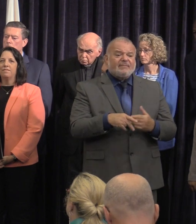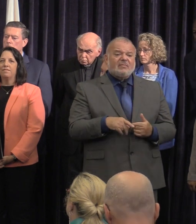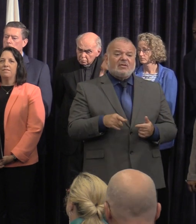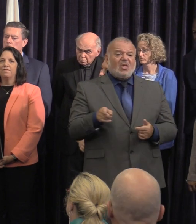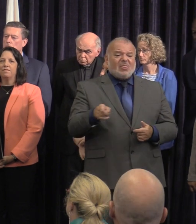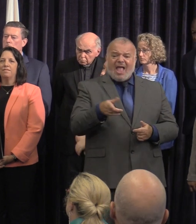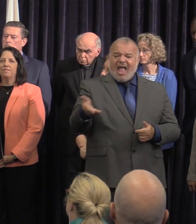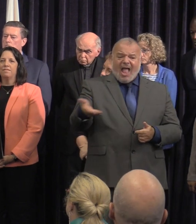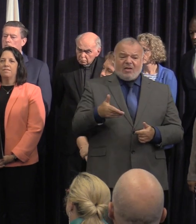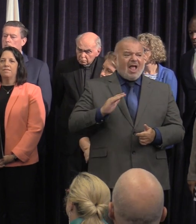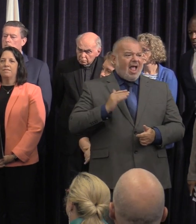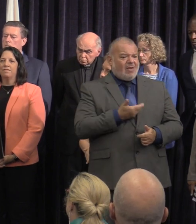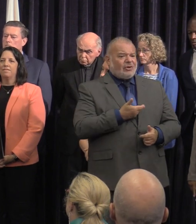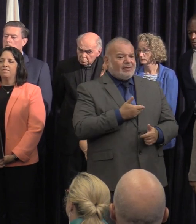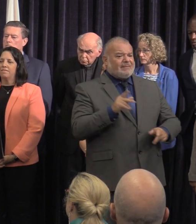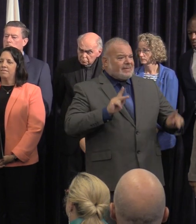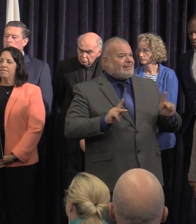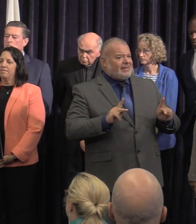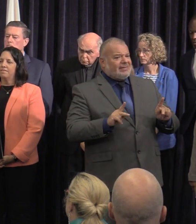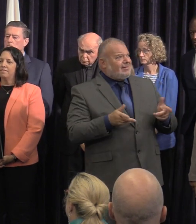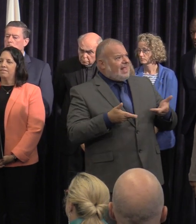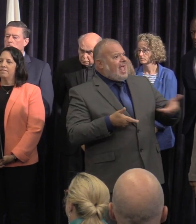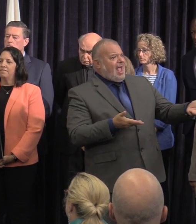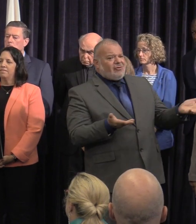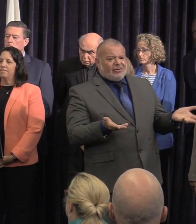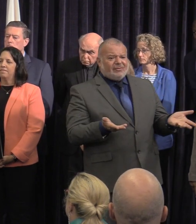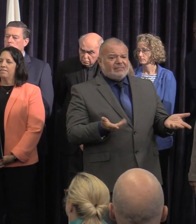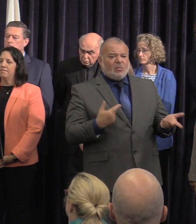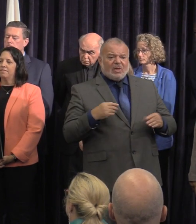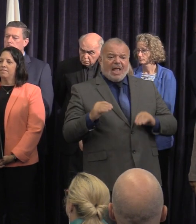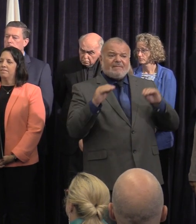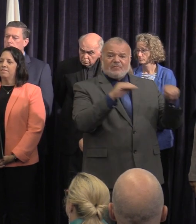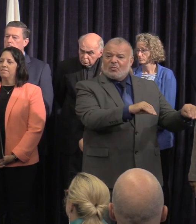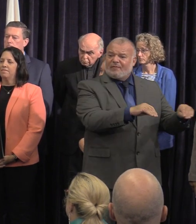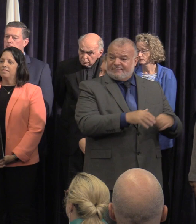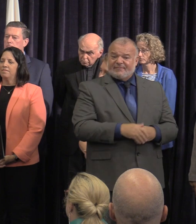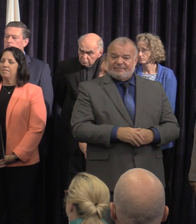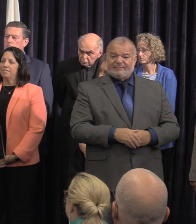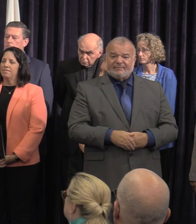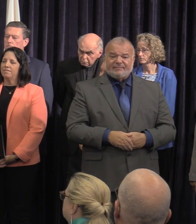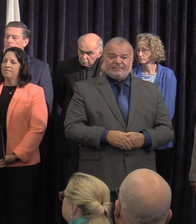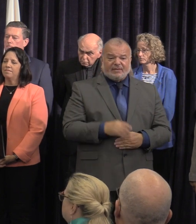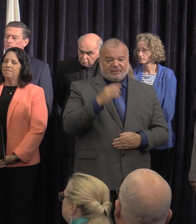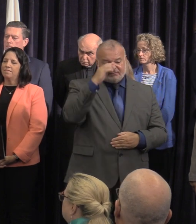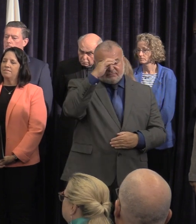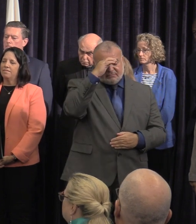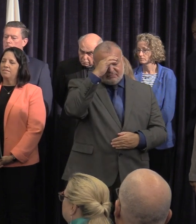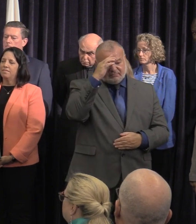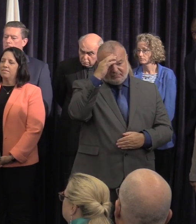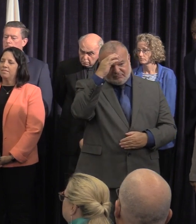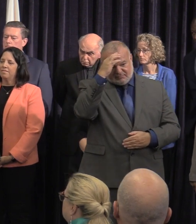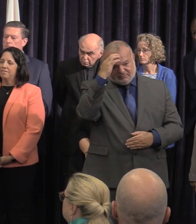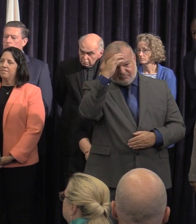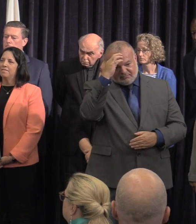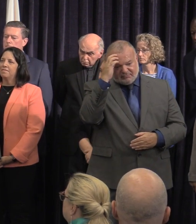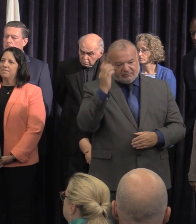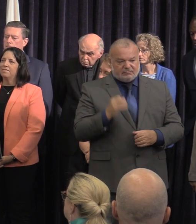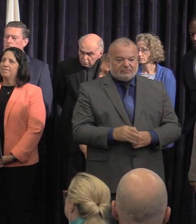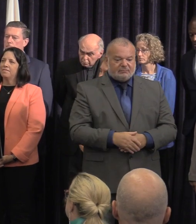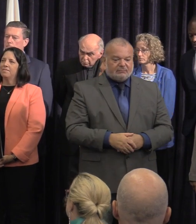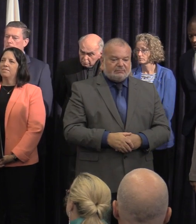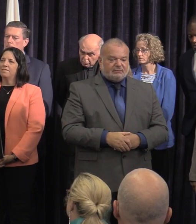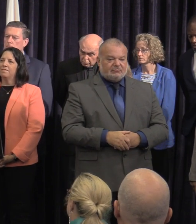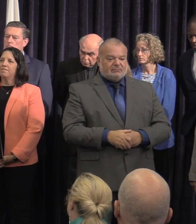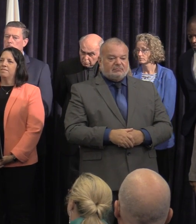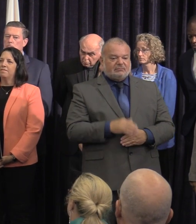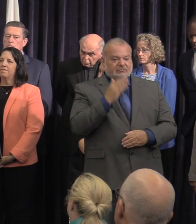our families get jobs, our parents, and move out of the shelter. Every day, we also see so many families that we